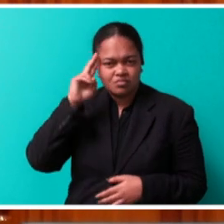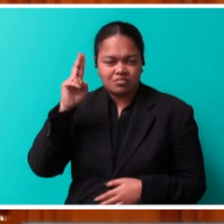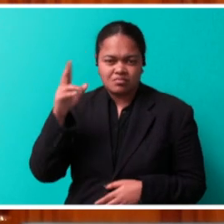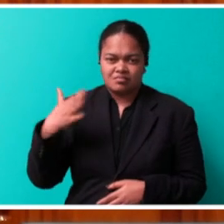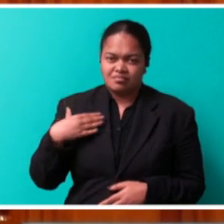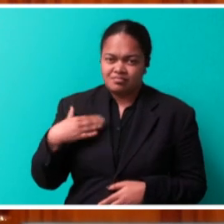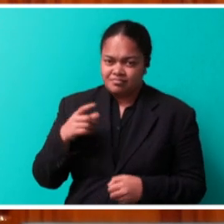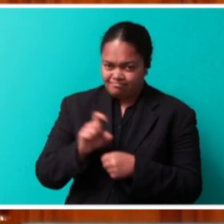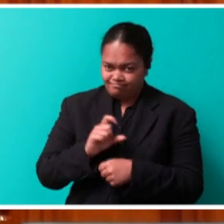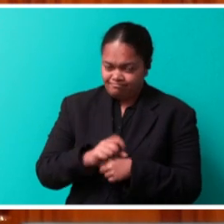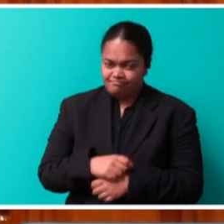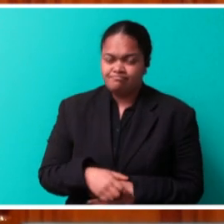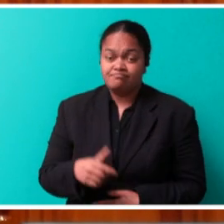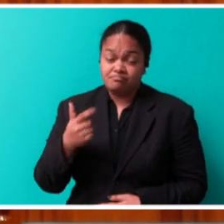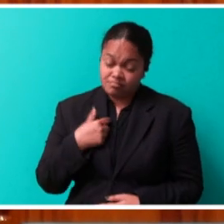Honourable Speaker, sir,